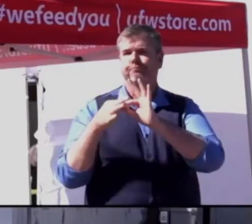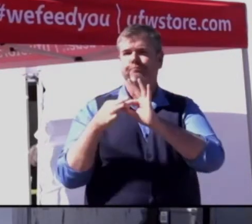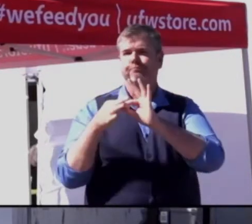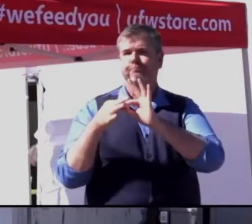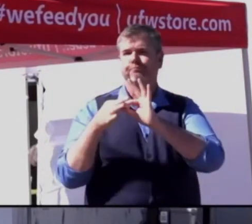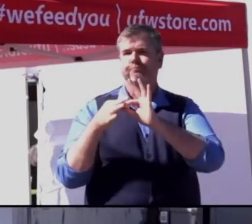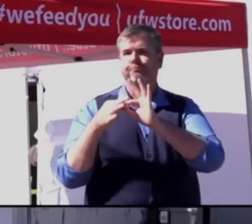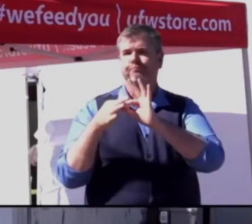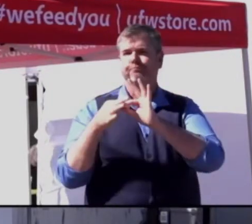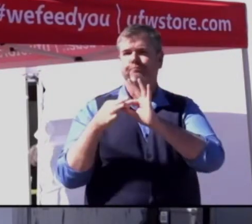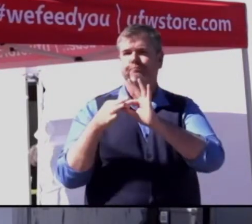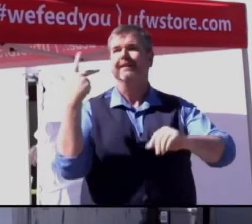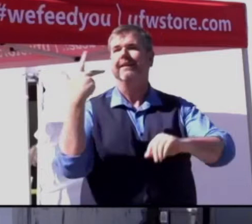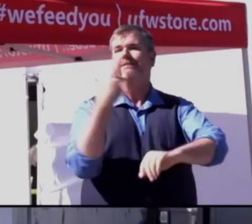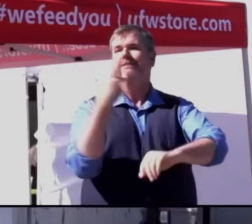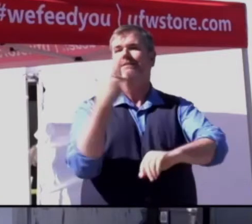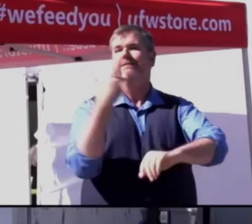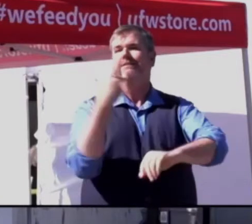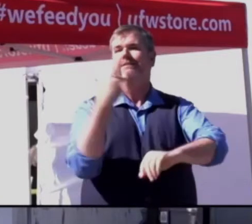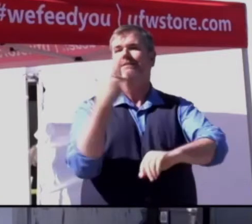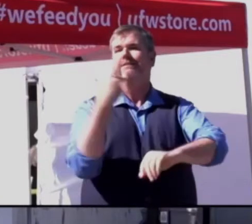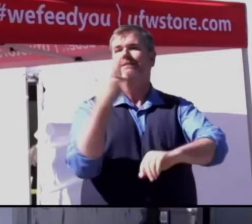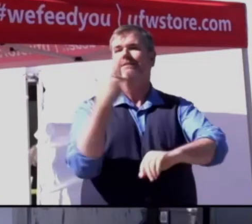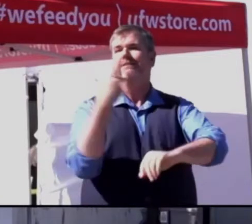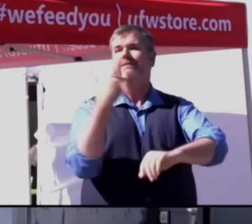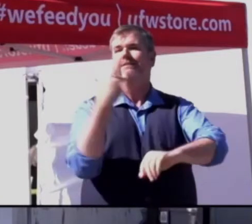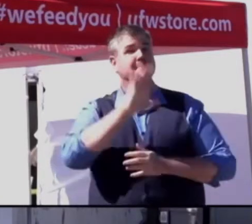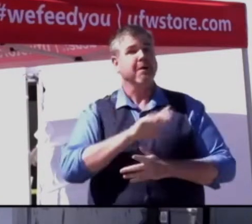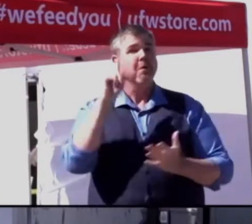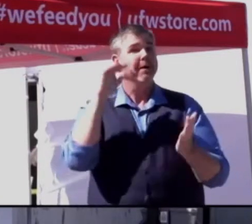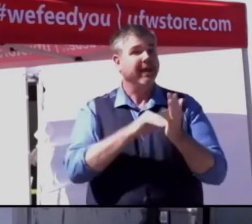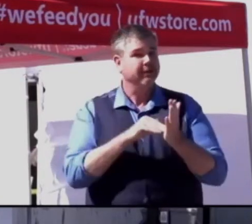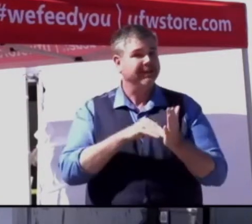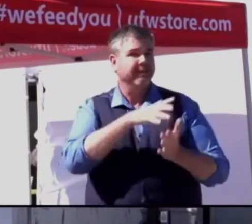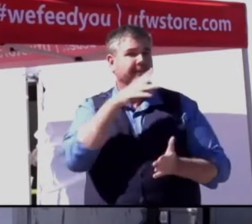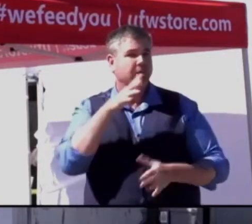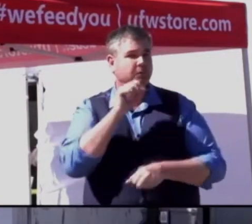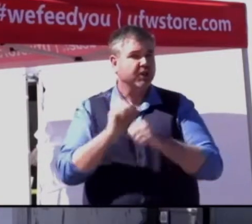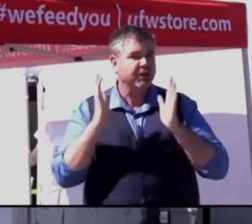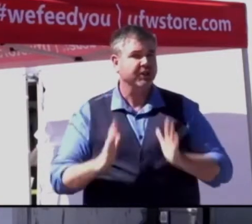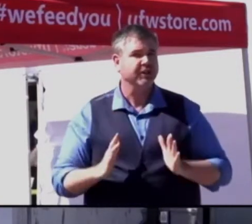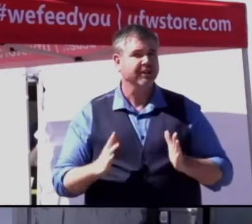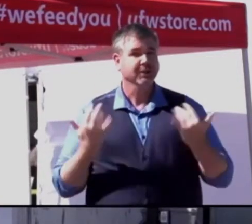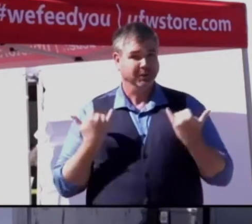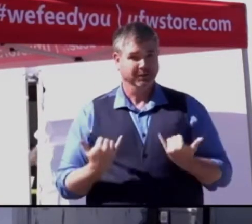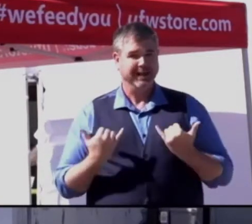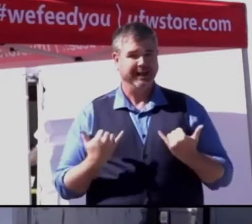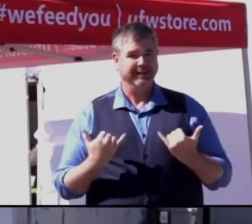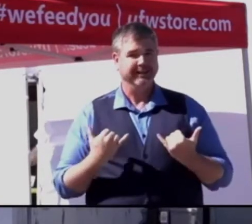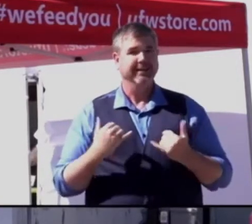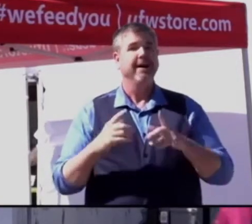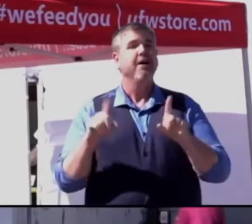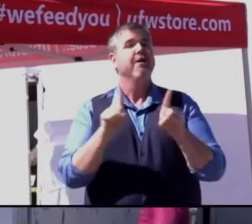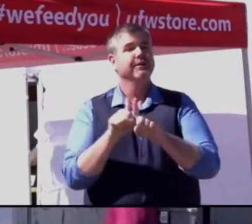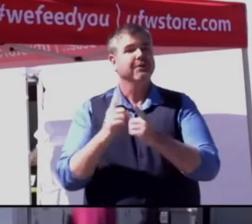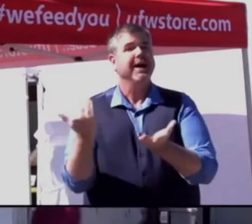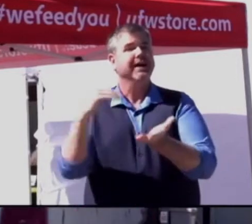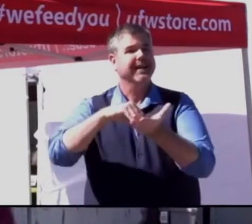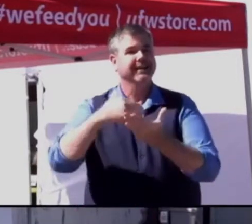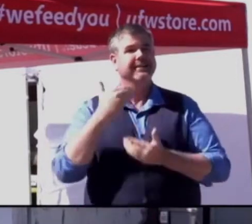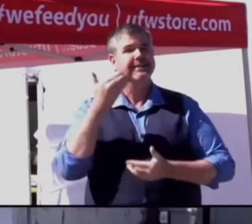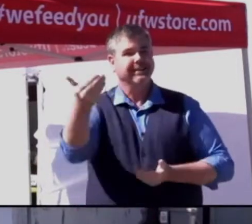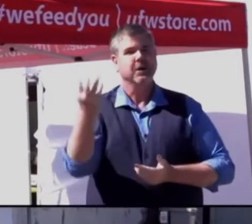vaccine to approximately 1,000 farm workers this week through the clinic today, as well as another clinic taking place